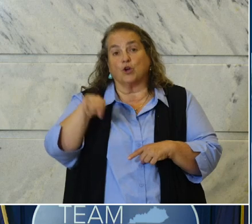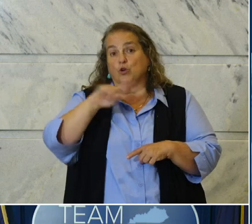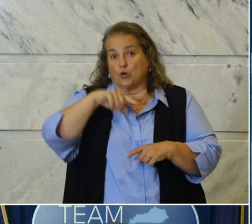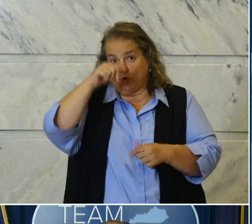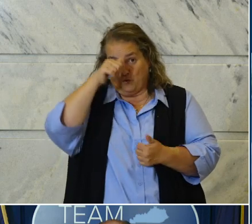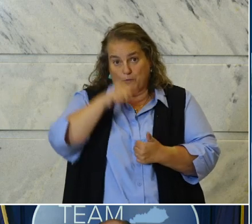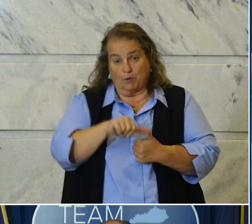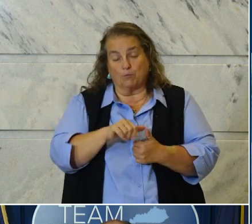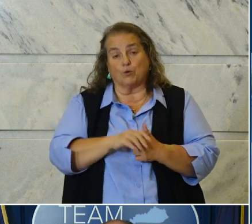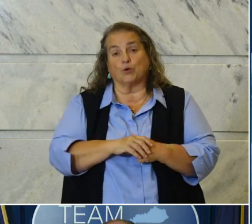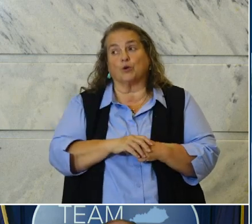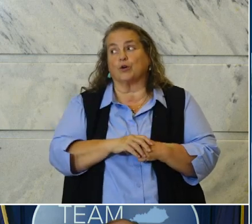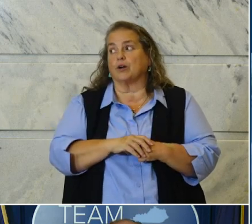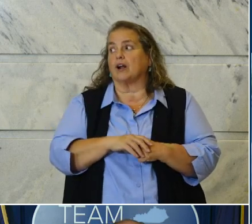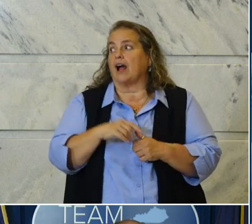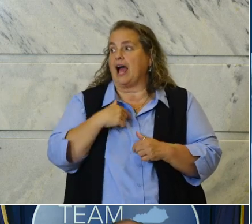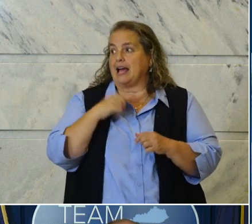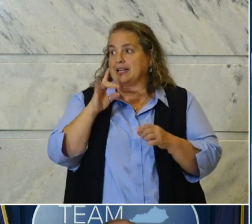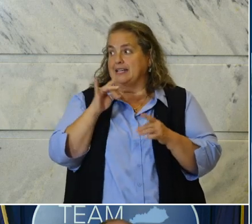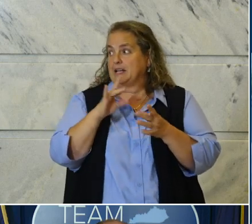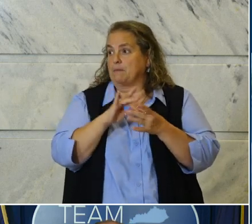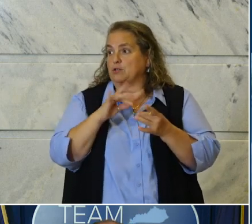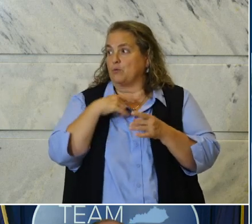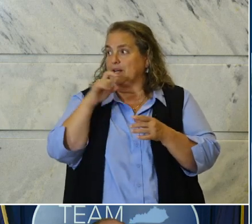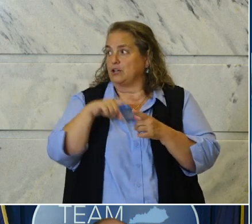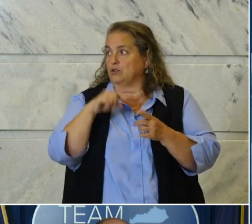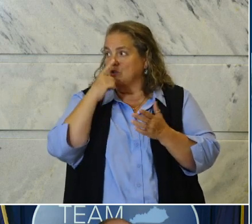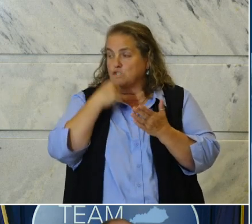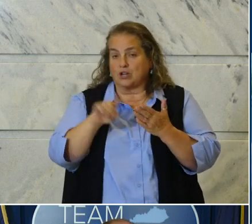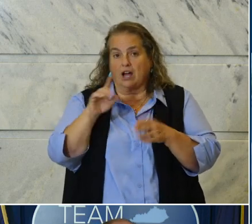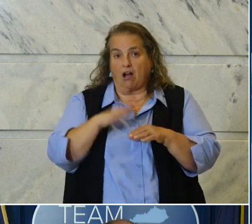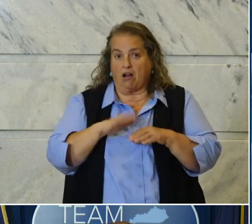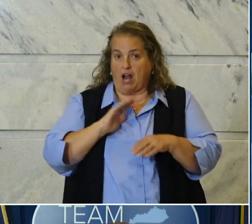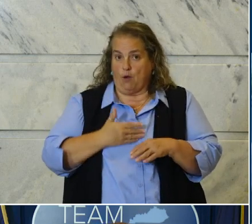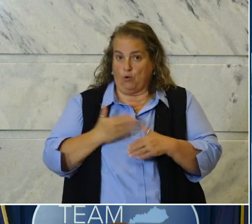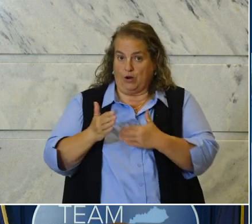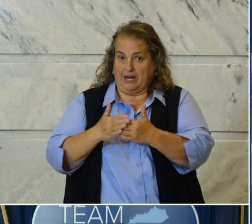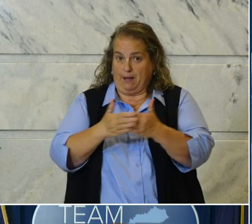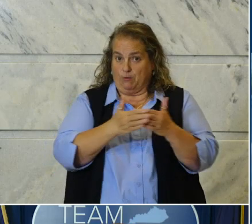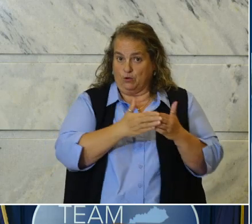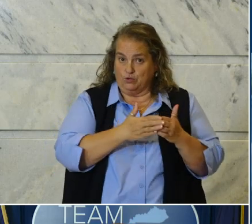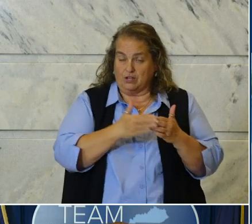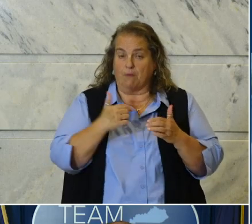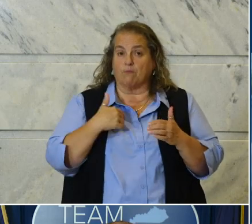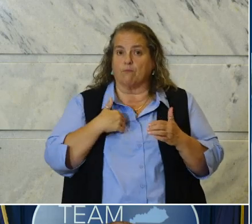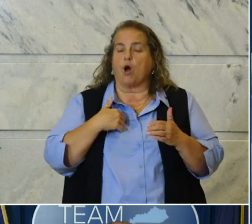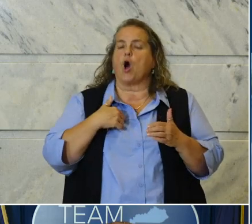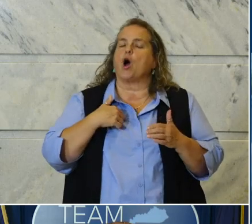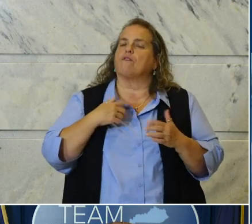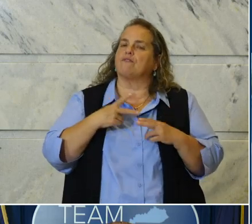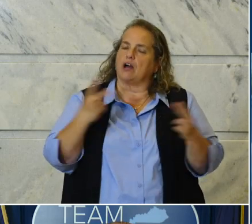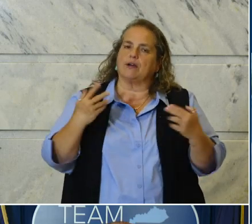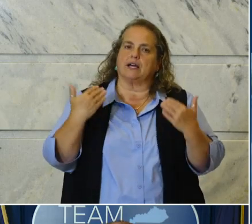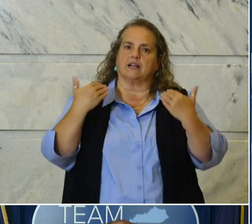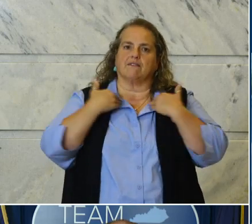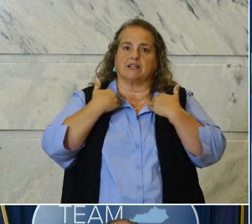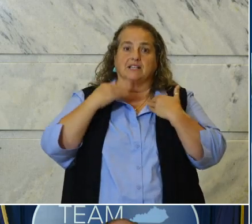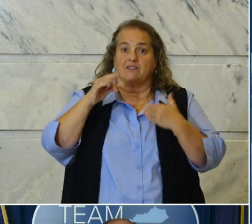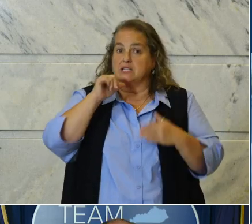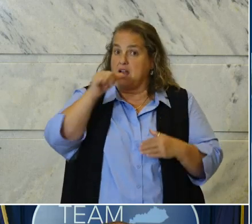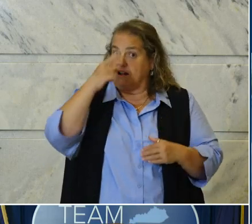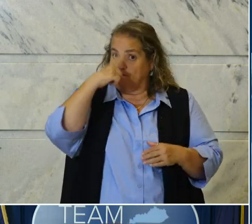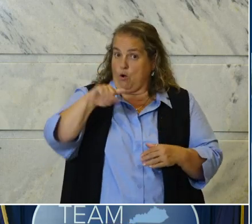remember that I mentioned that we need to check on our neighbors. I'm thoroughly convinced that not for my